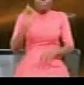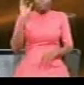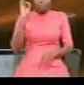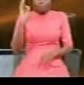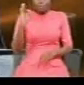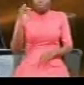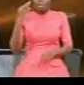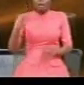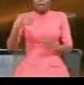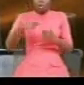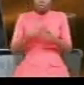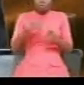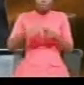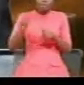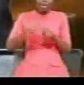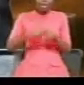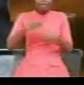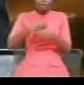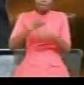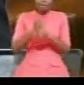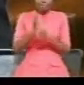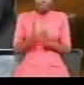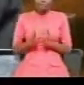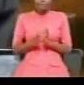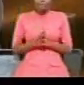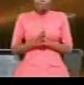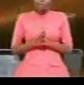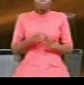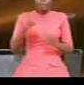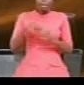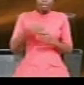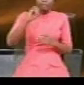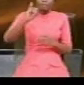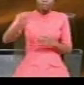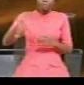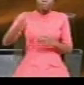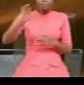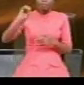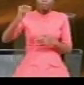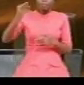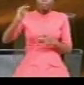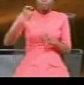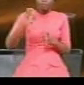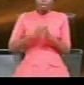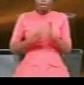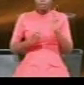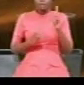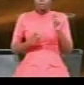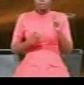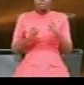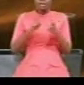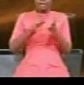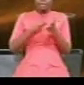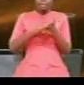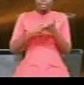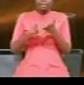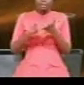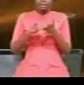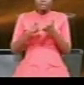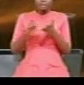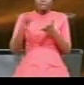the gospel to every creature. In John chapter 20, reading in